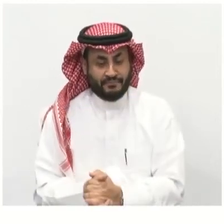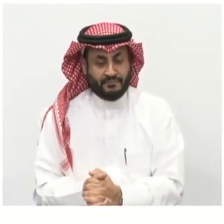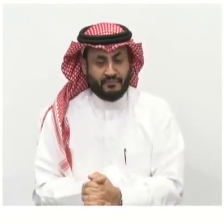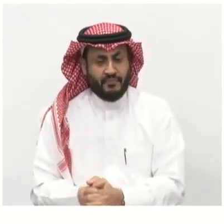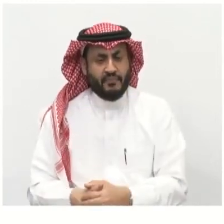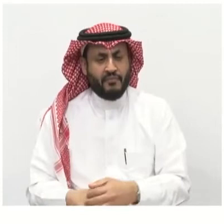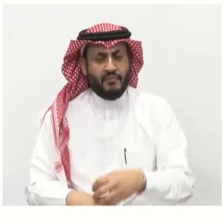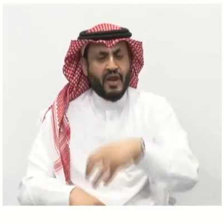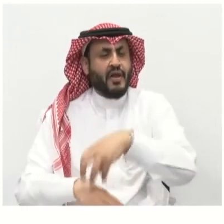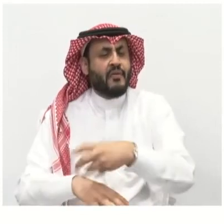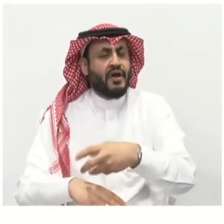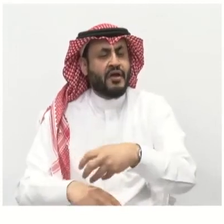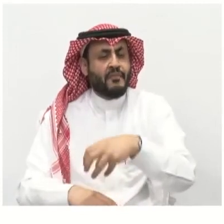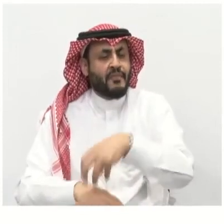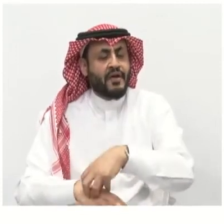are